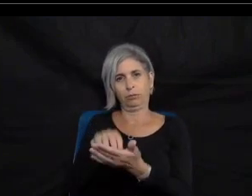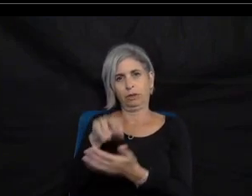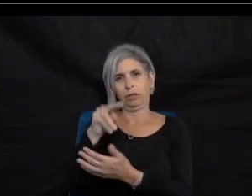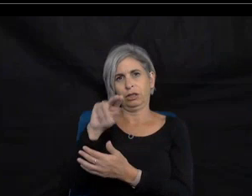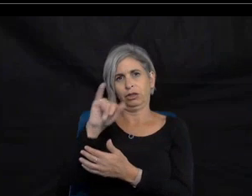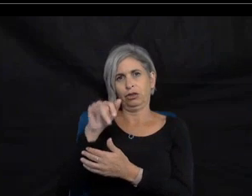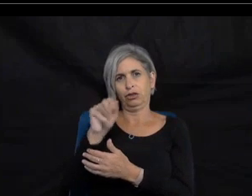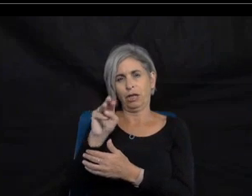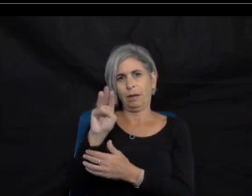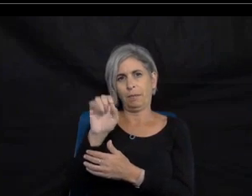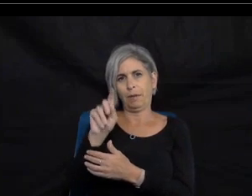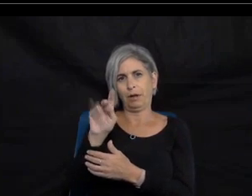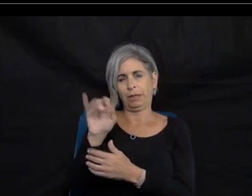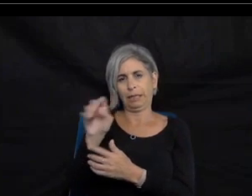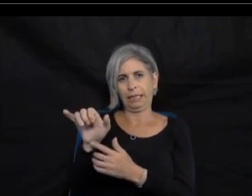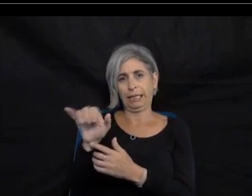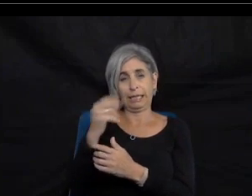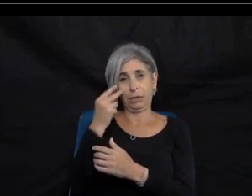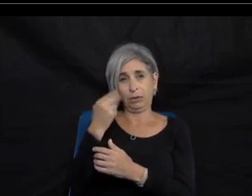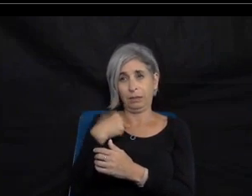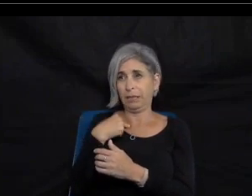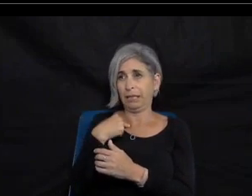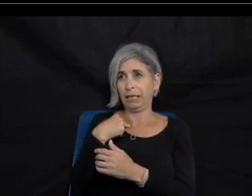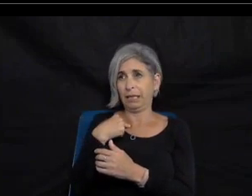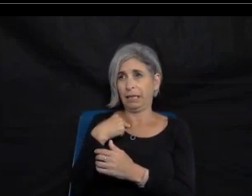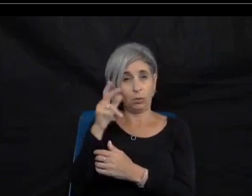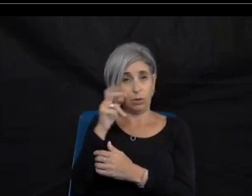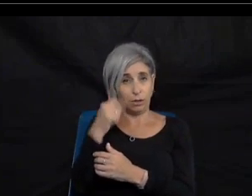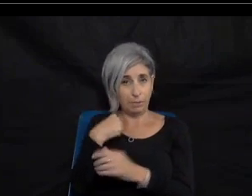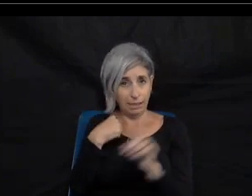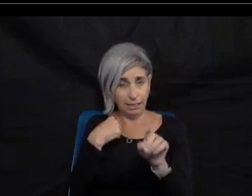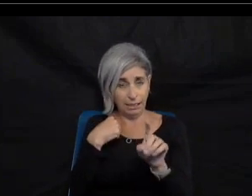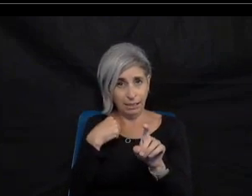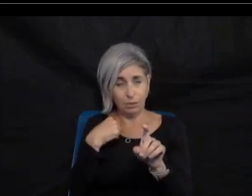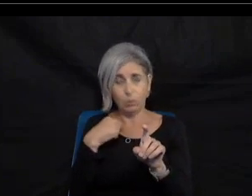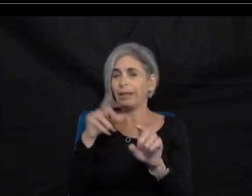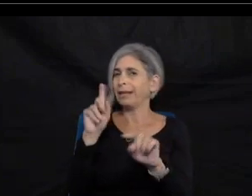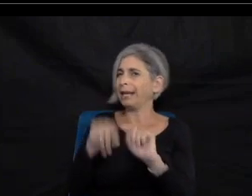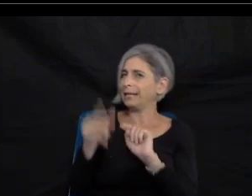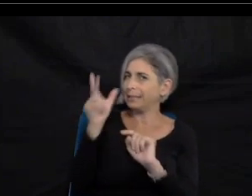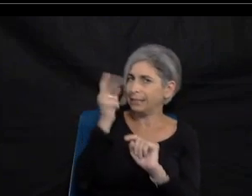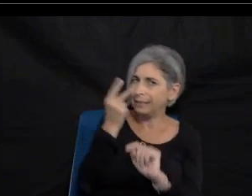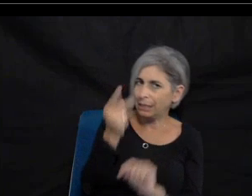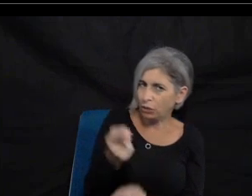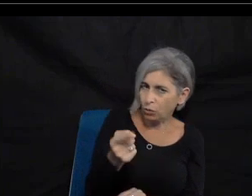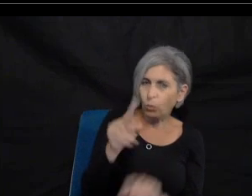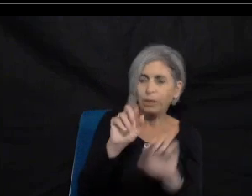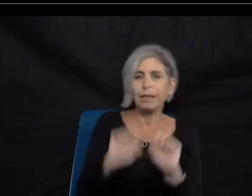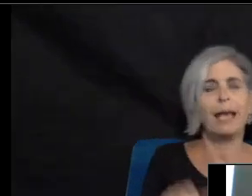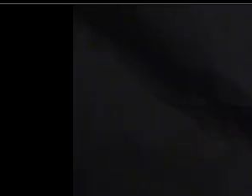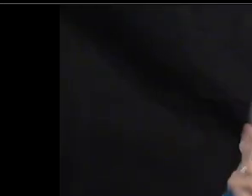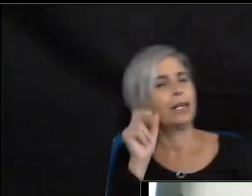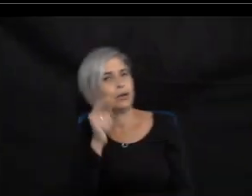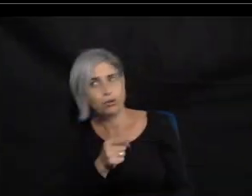Markey, can you see me? Am I being heard? You are being heard. We cannot see you.